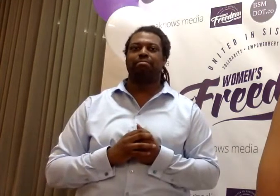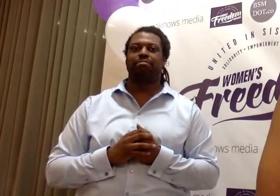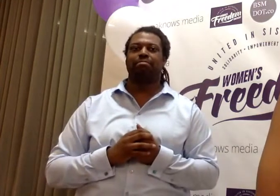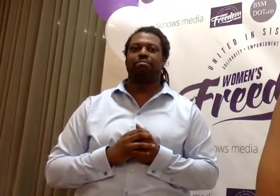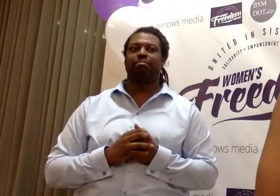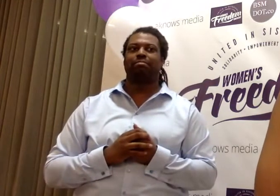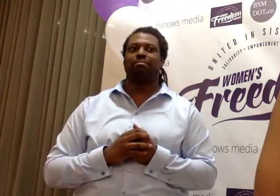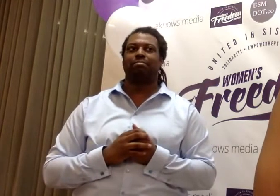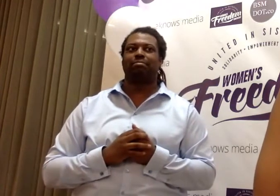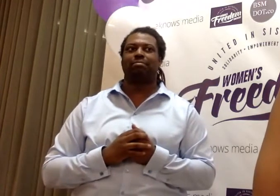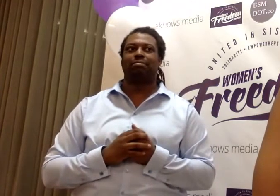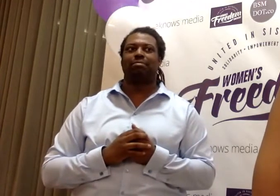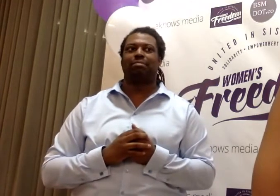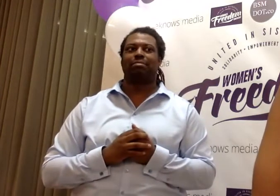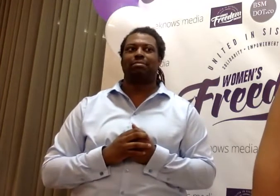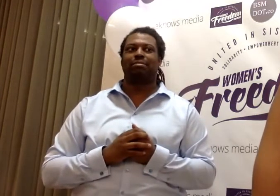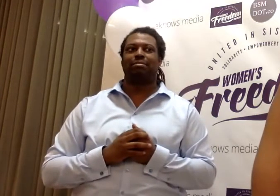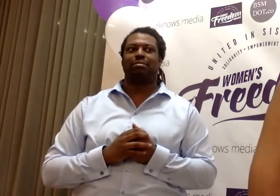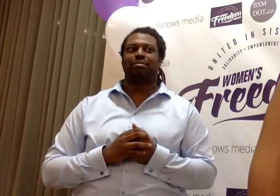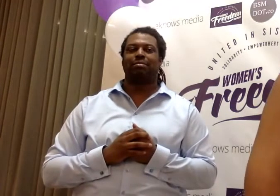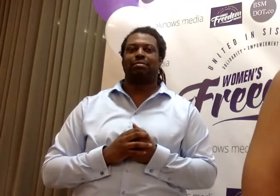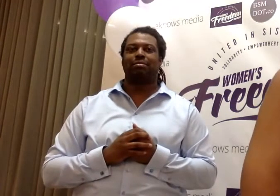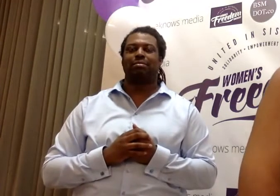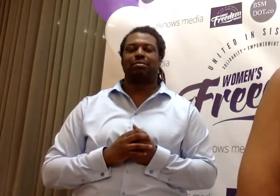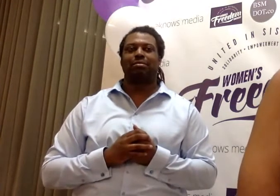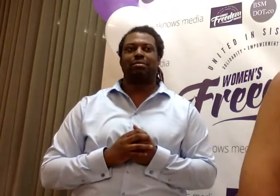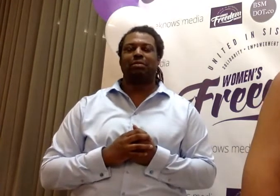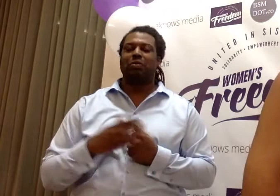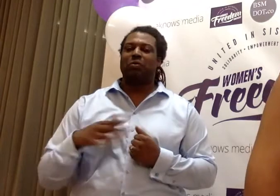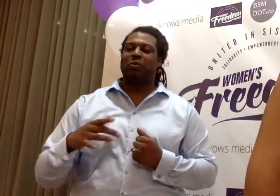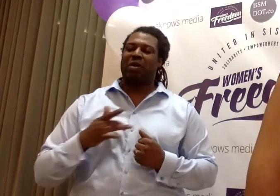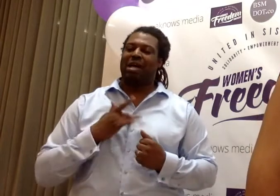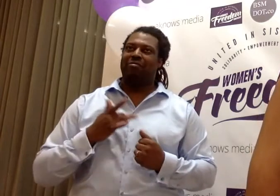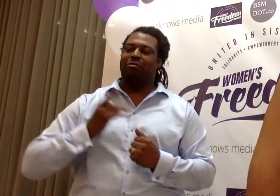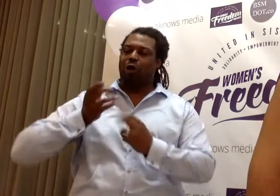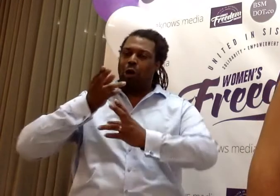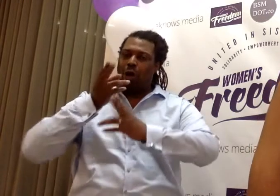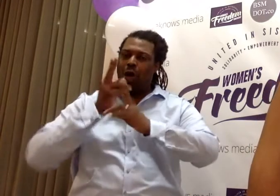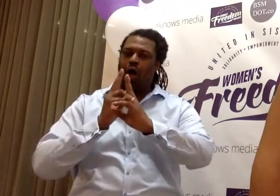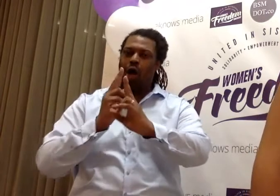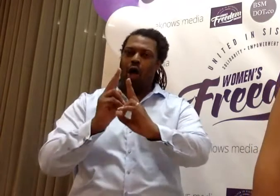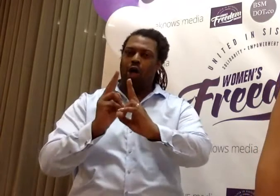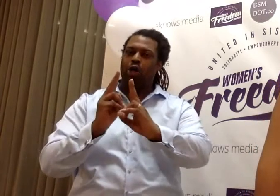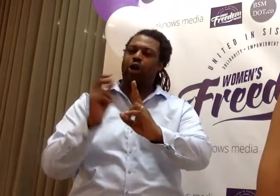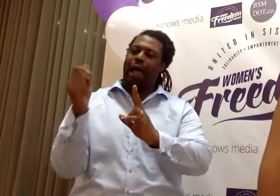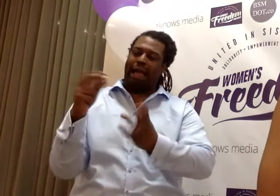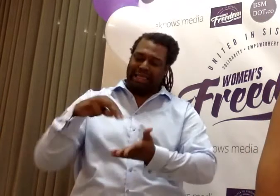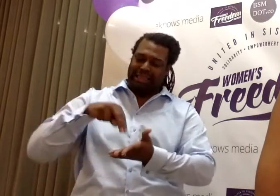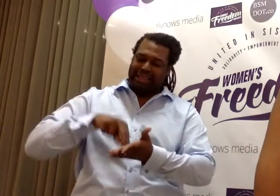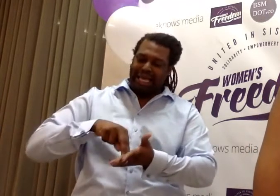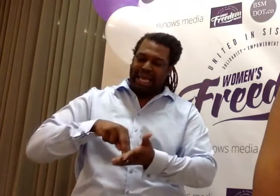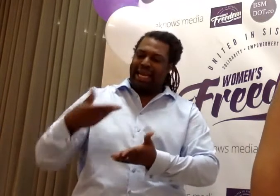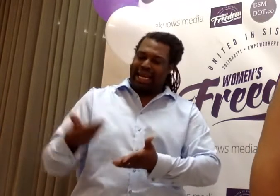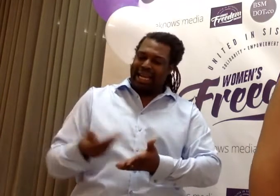This is such an honor to be able to stand here and just introduce her.